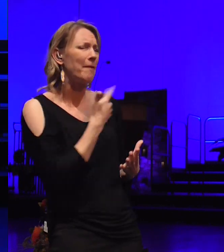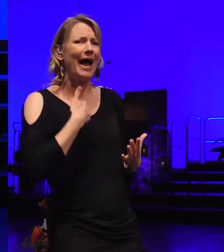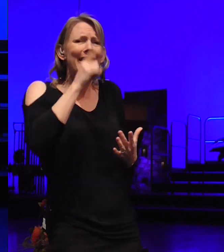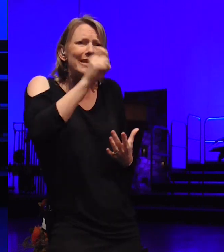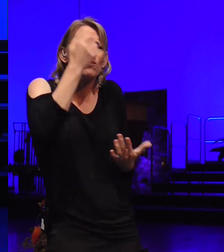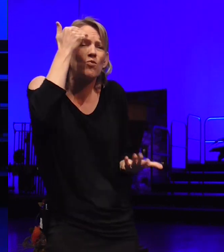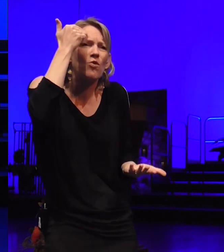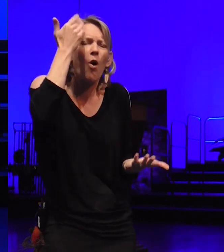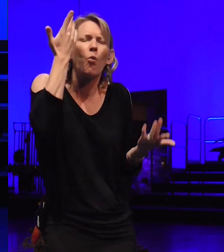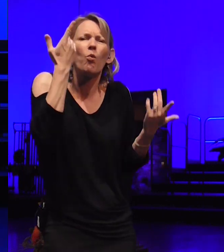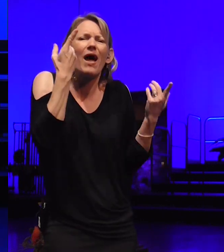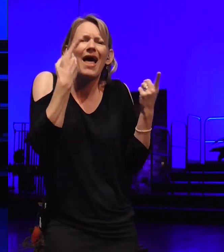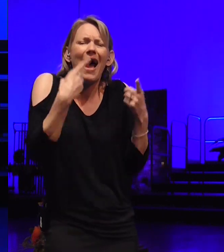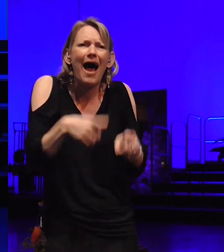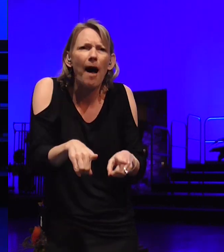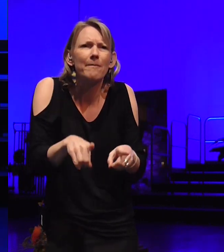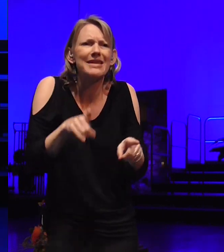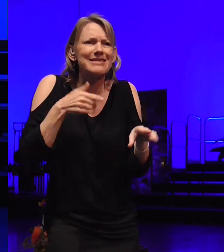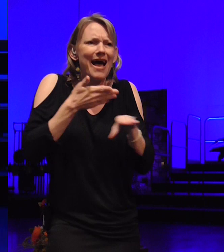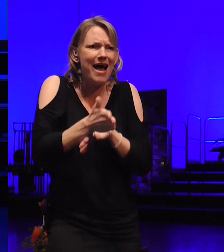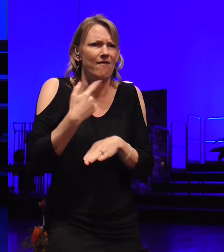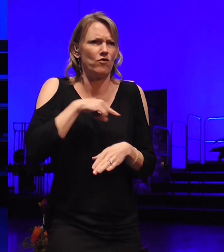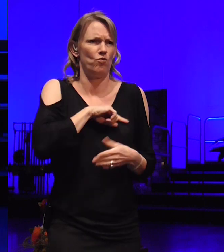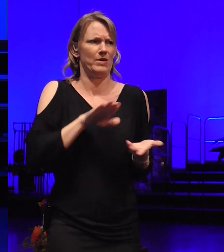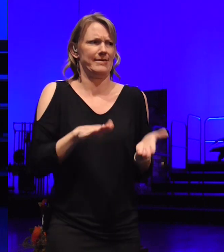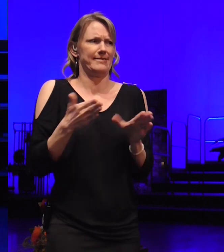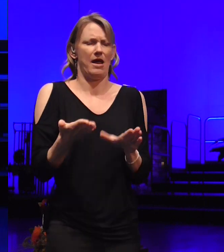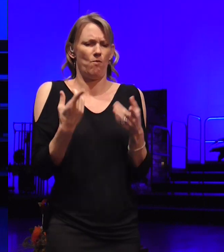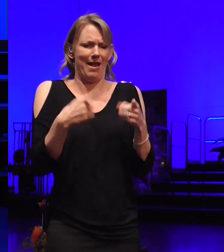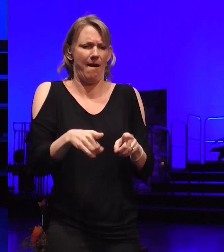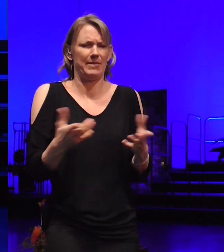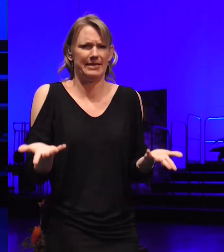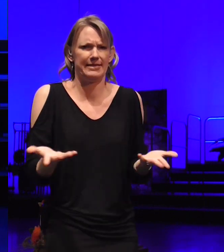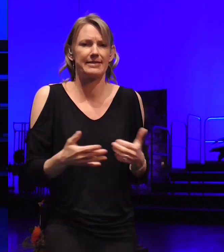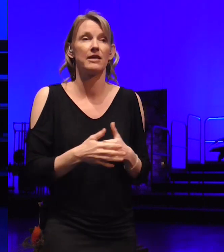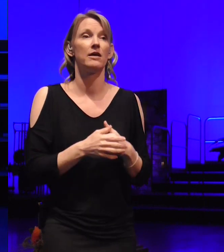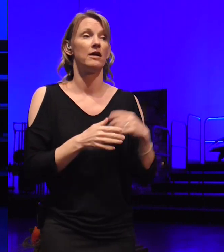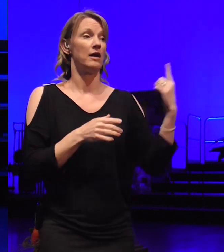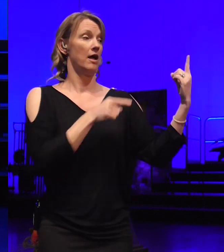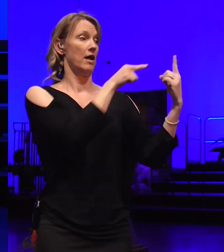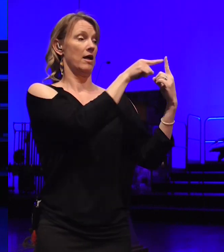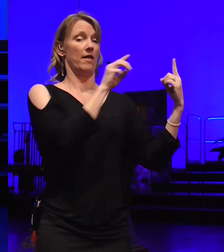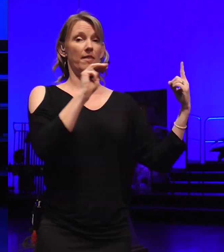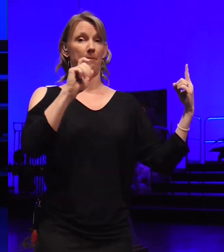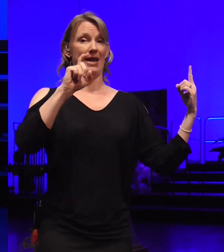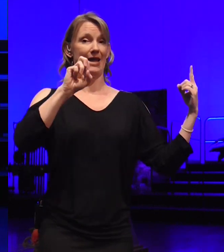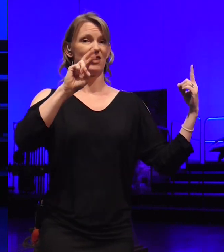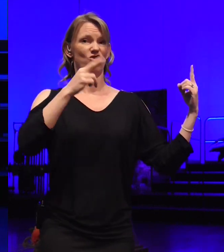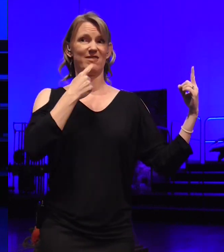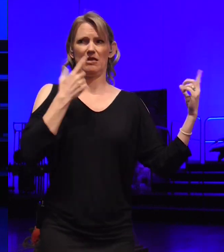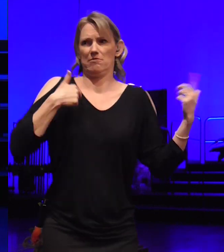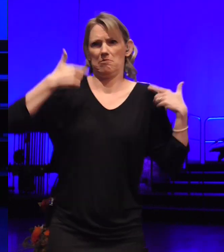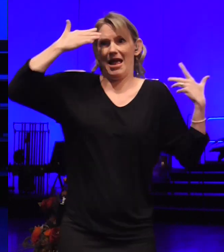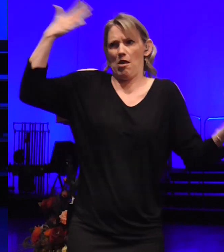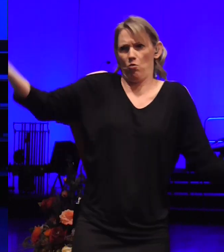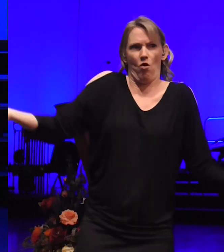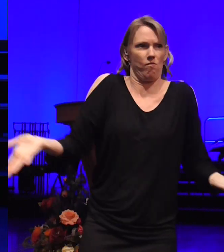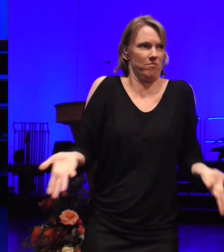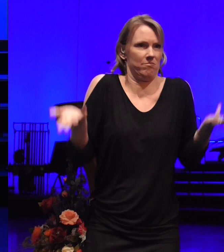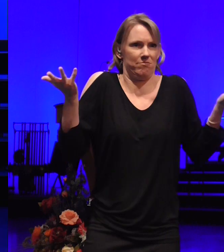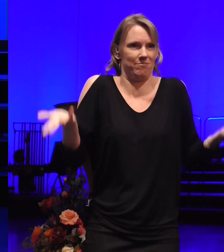to know what happens after we die." And the master says, "I don't